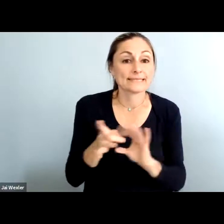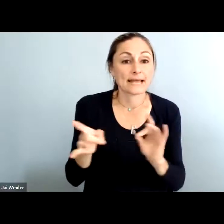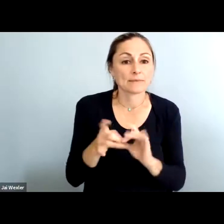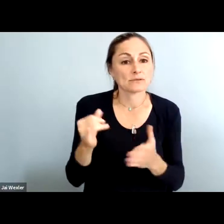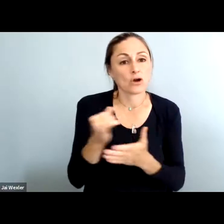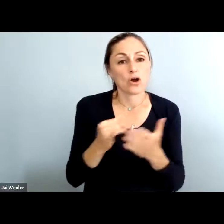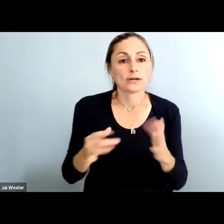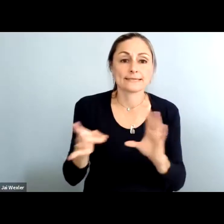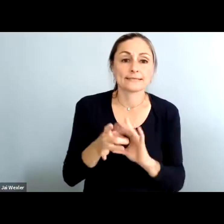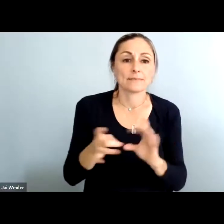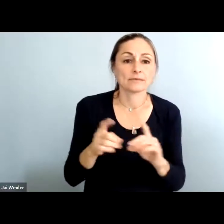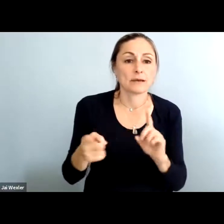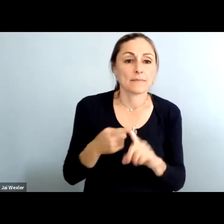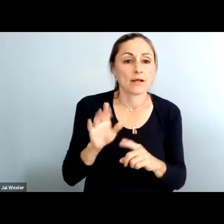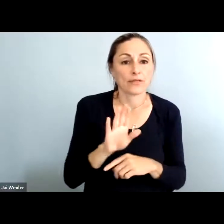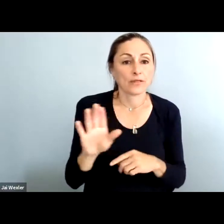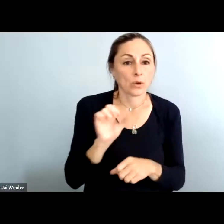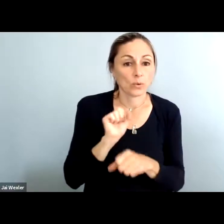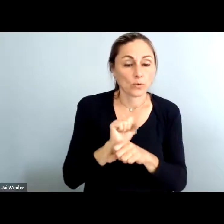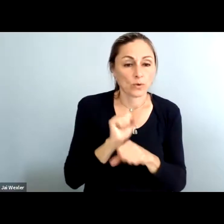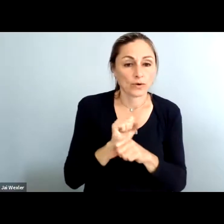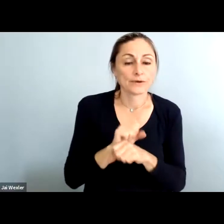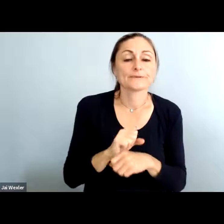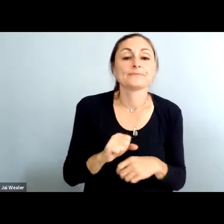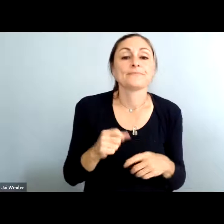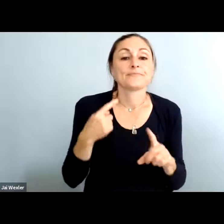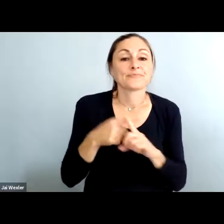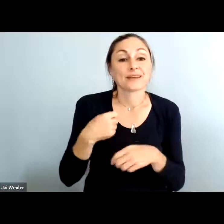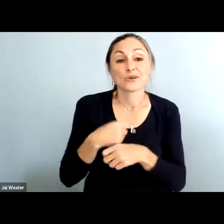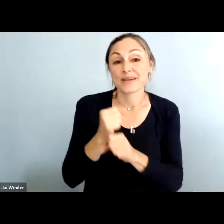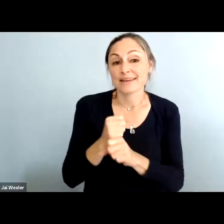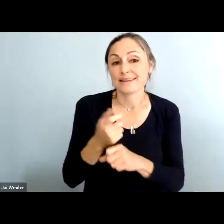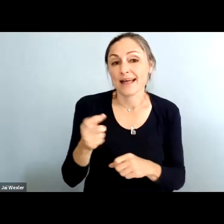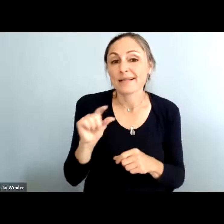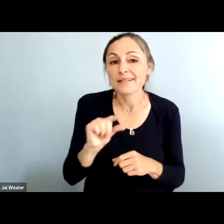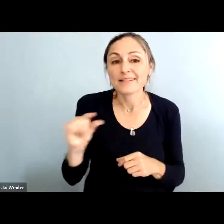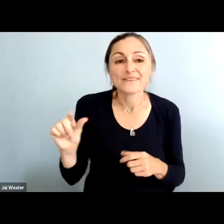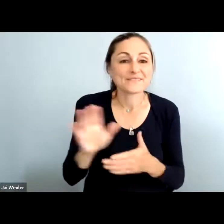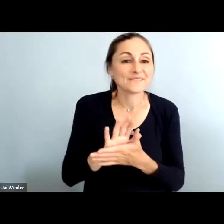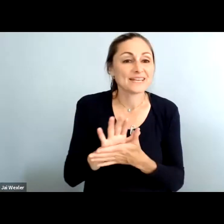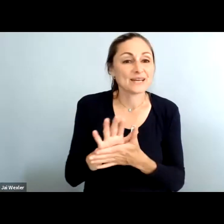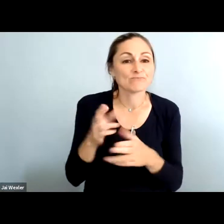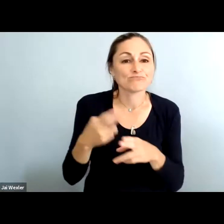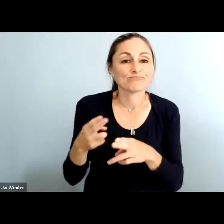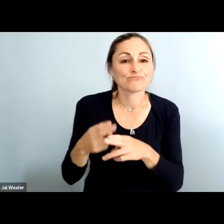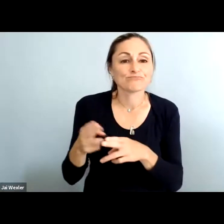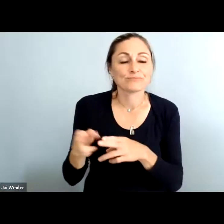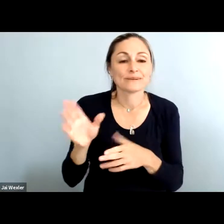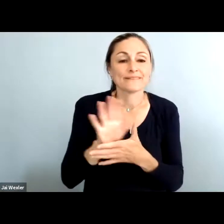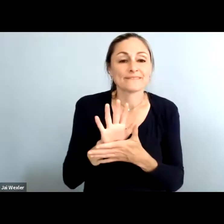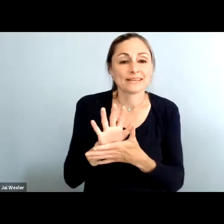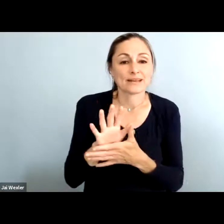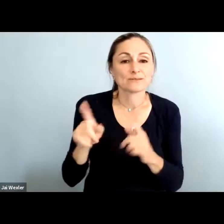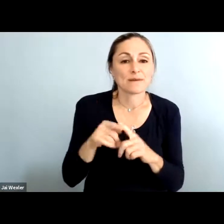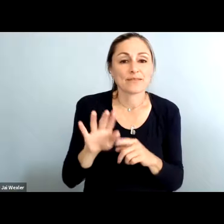artist statements about their work. And they have also created little videos about their work. So students have an opportunity